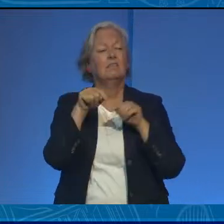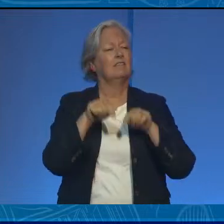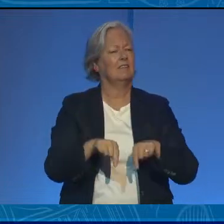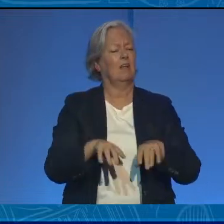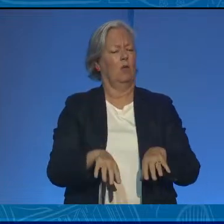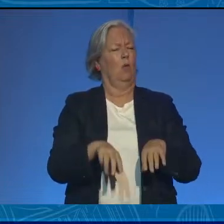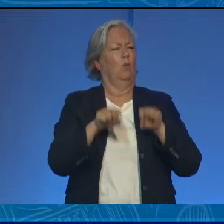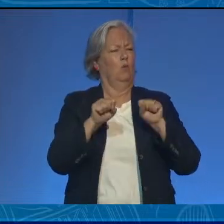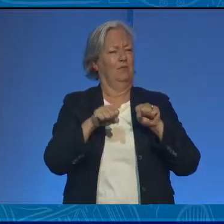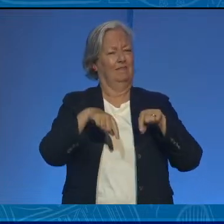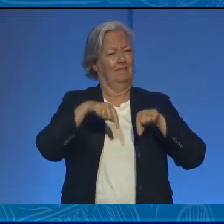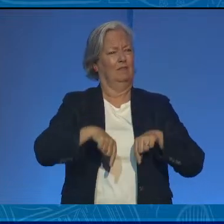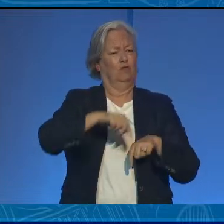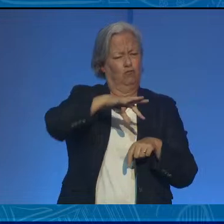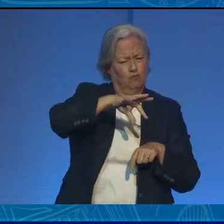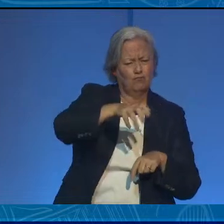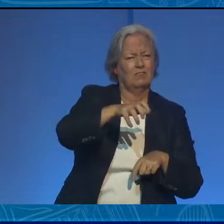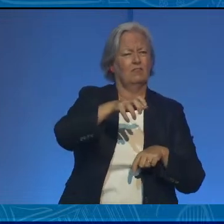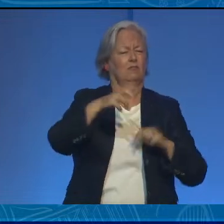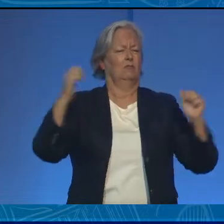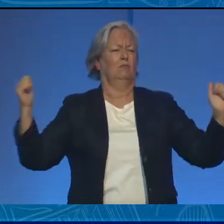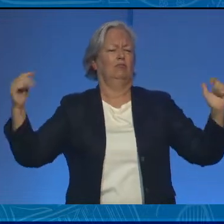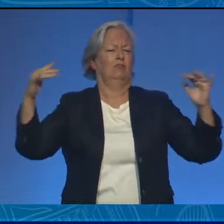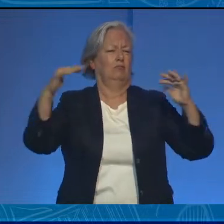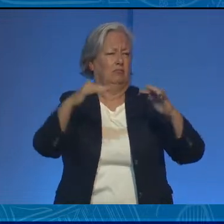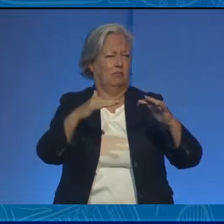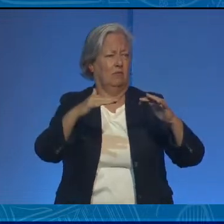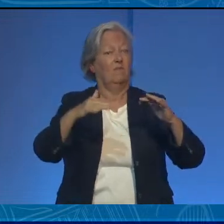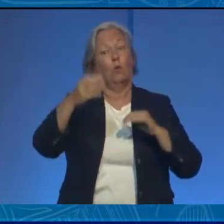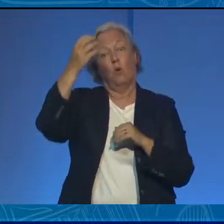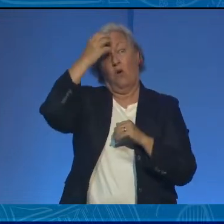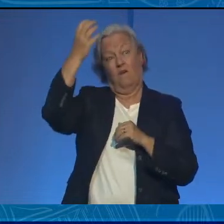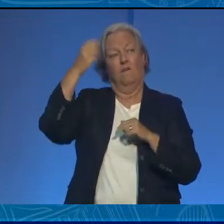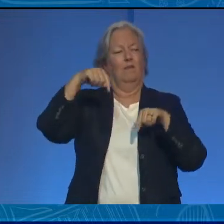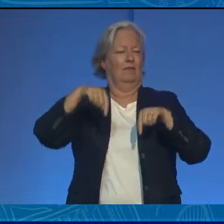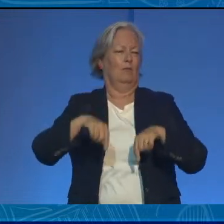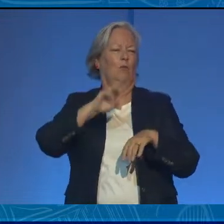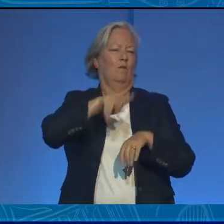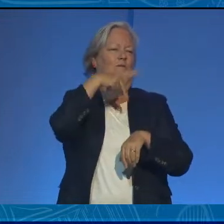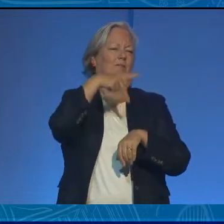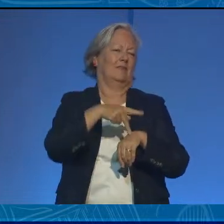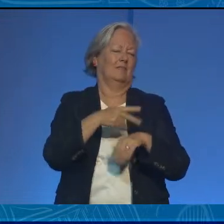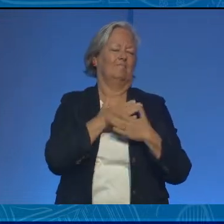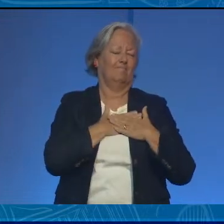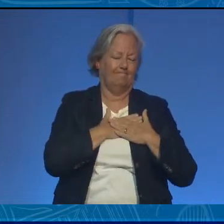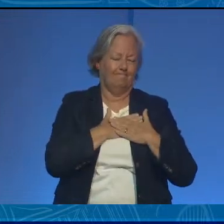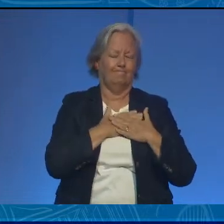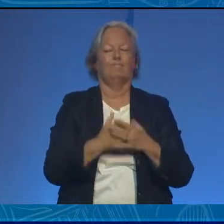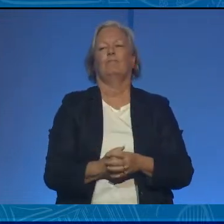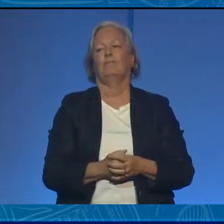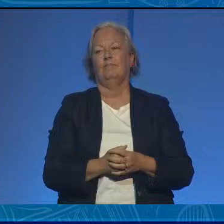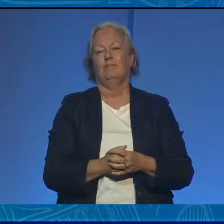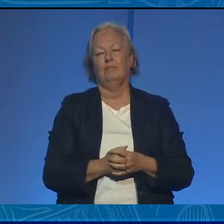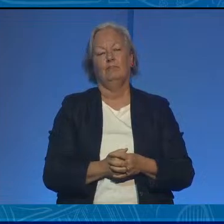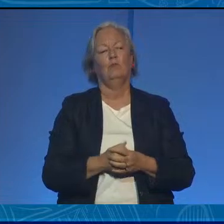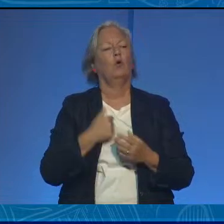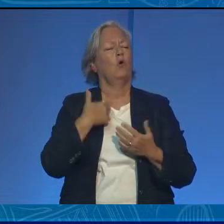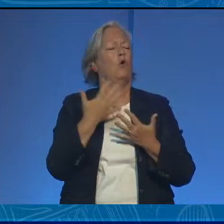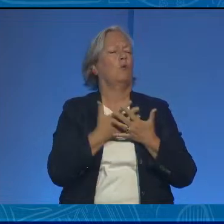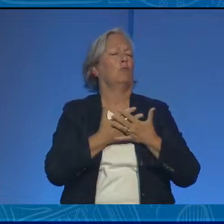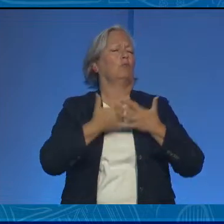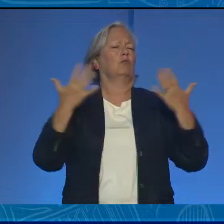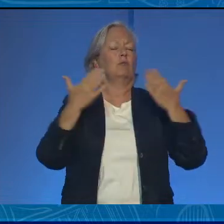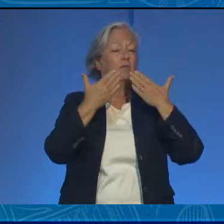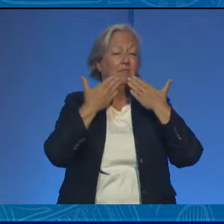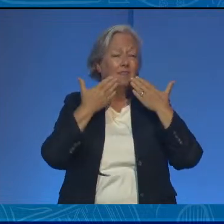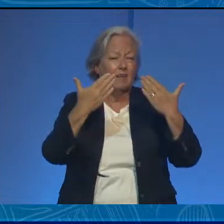this regional platform on behalf of the Government of the Philippines. Our deepest appreciation to